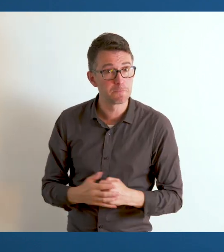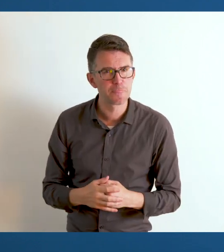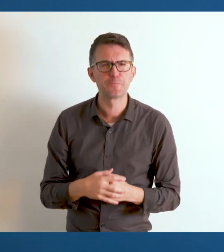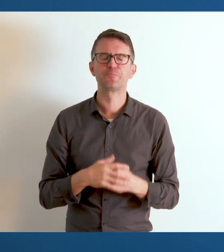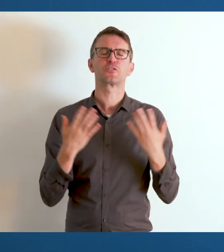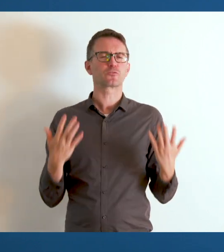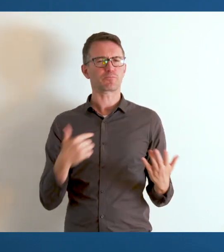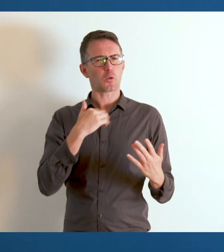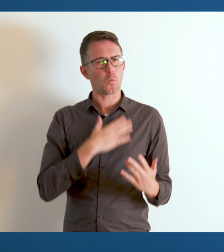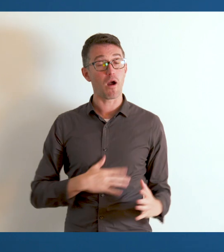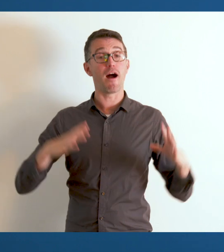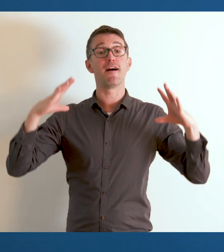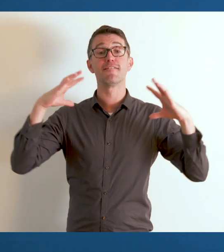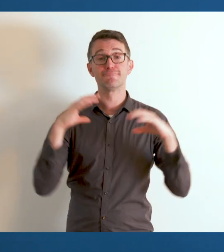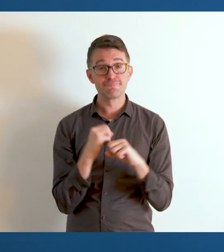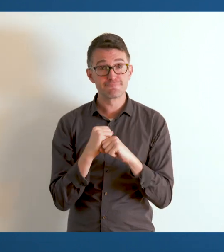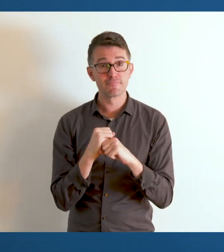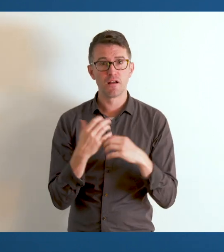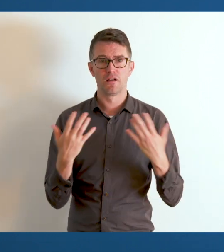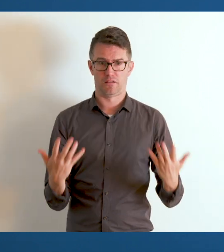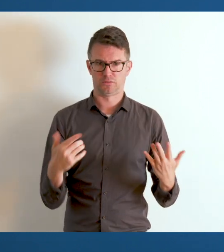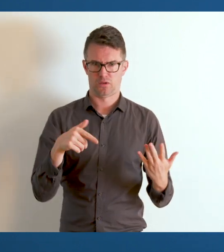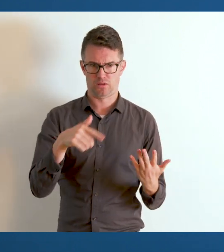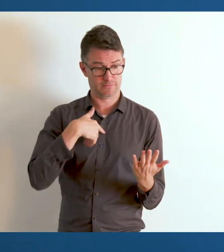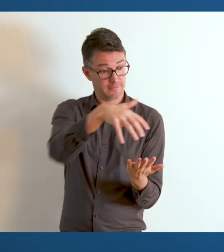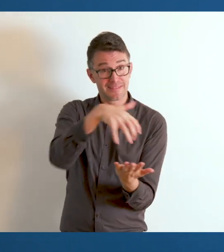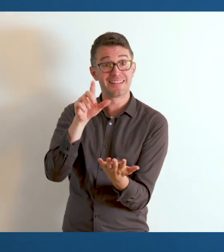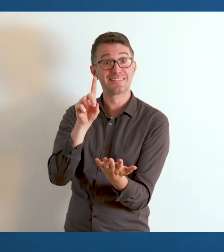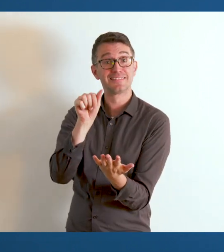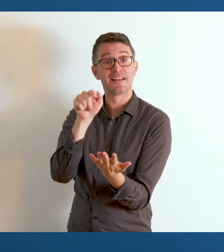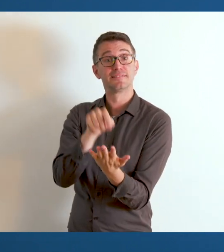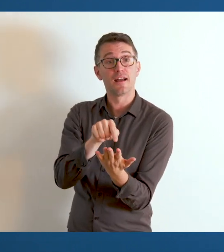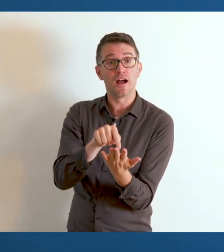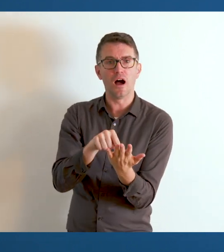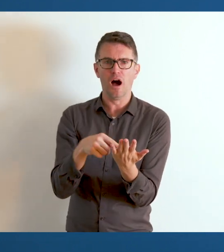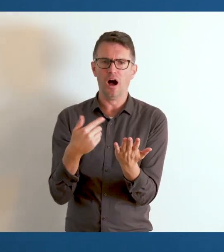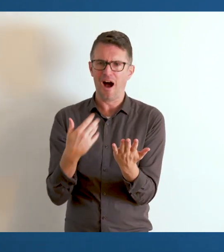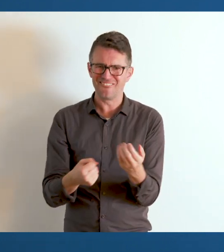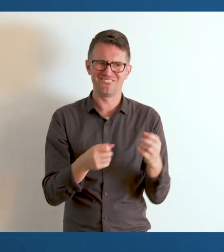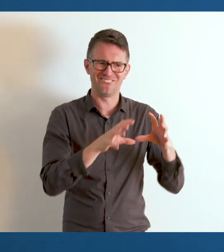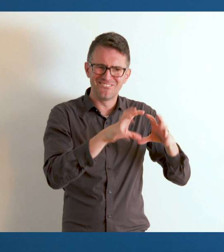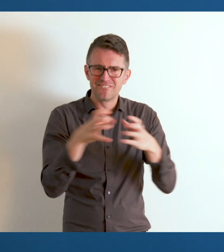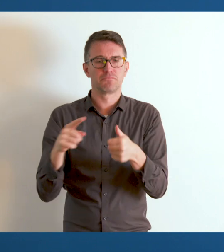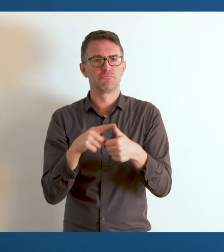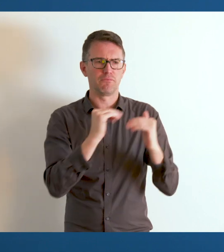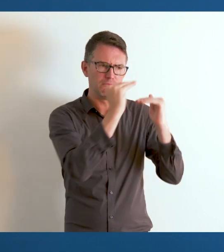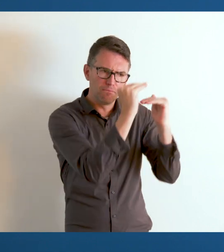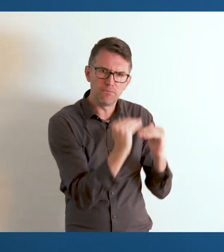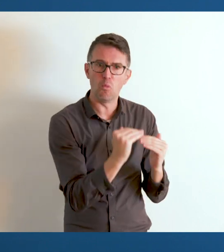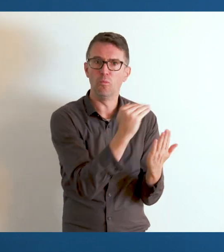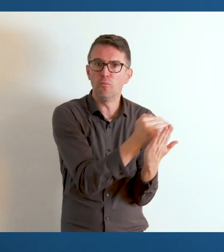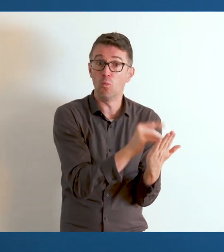disabilities. So I'd like to conclude by just tying all of these data collection elements together. We have the short set